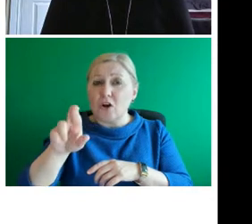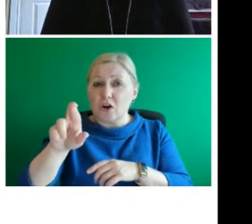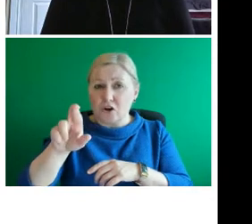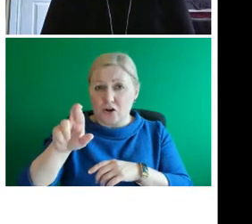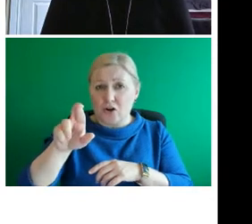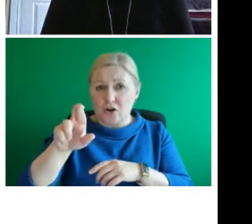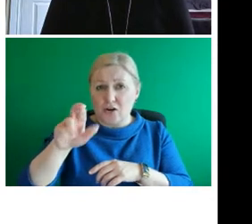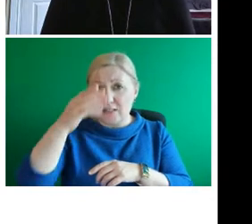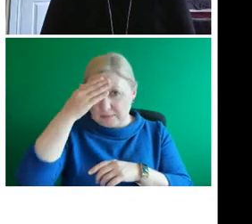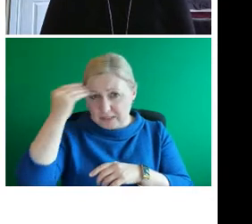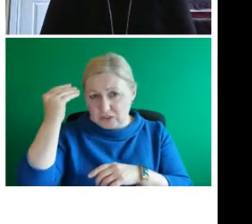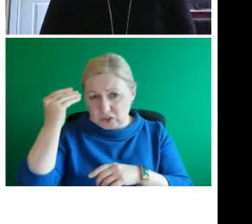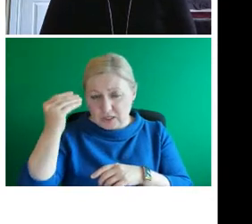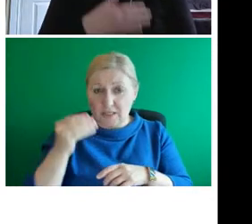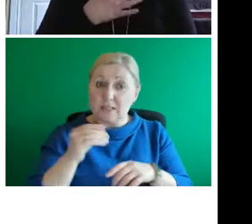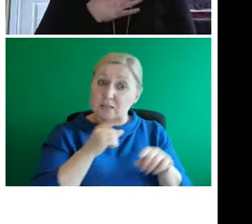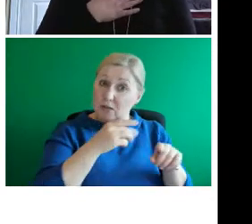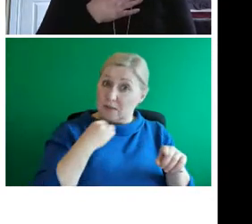relieved and delighted with that.